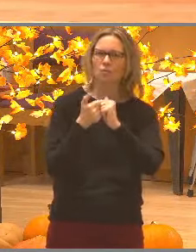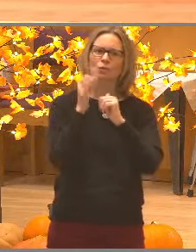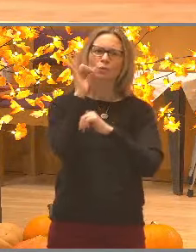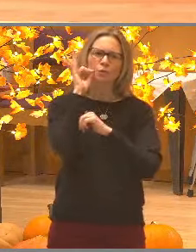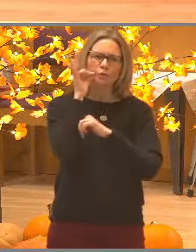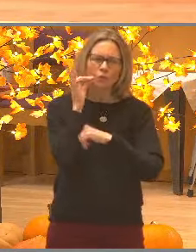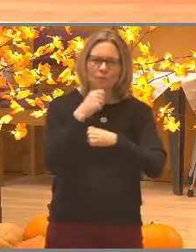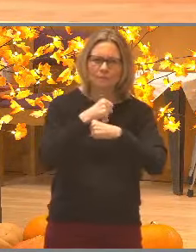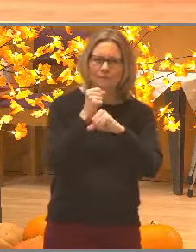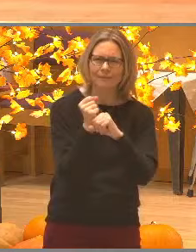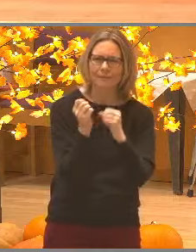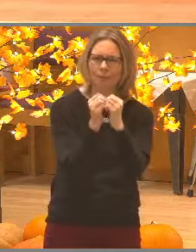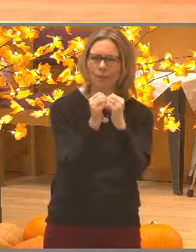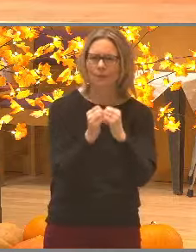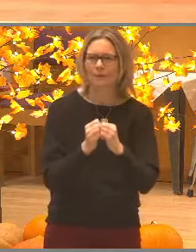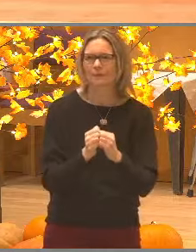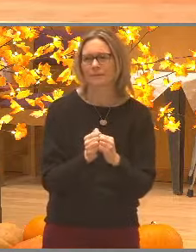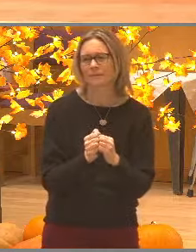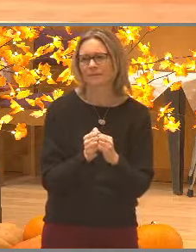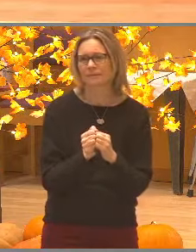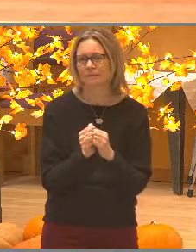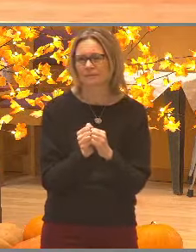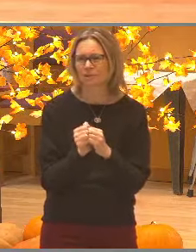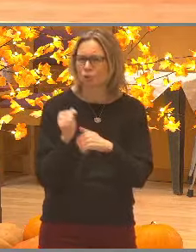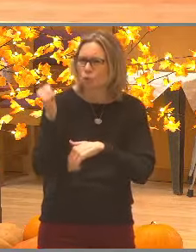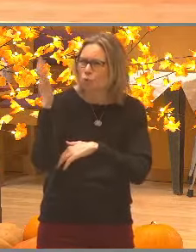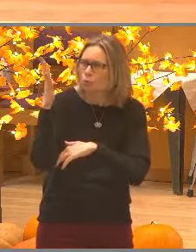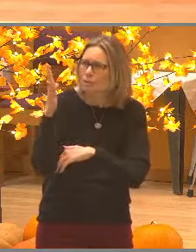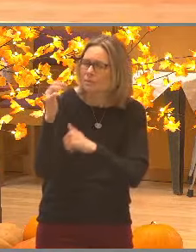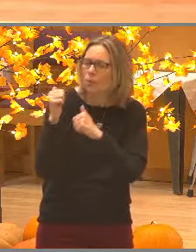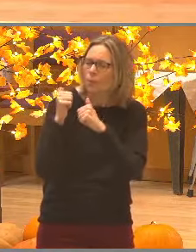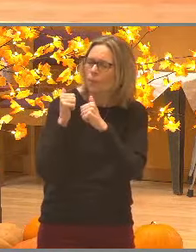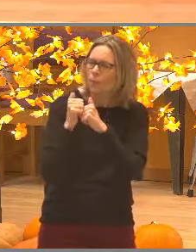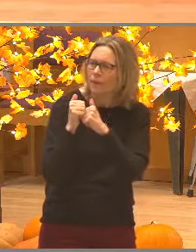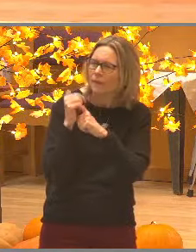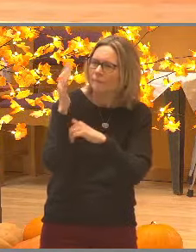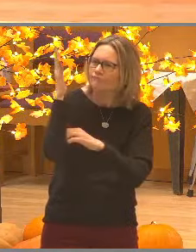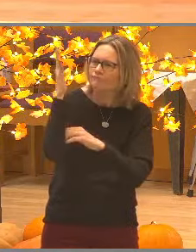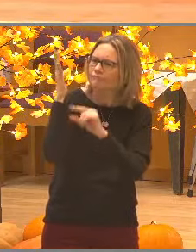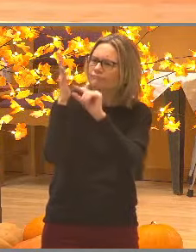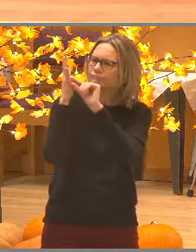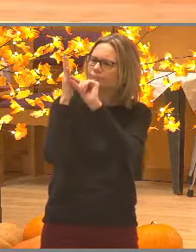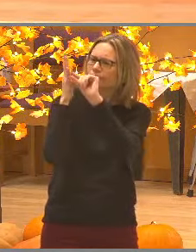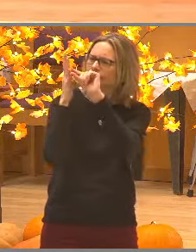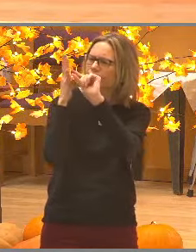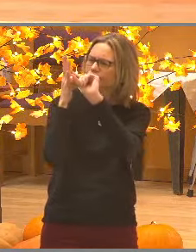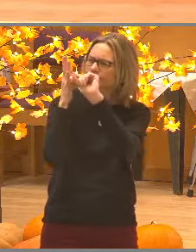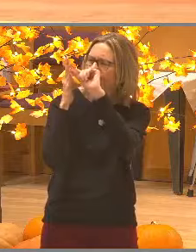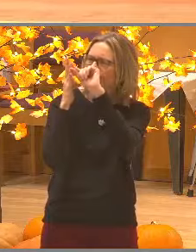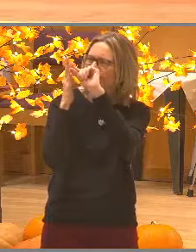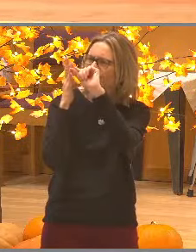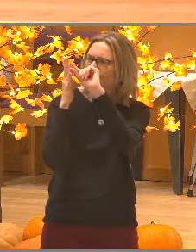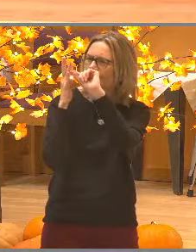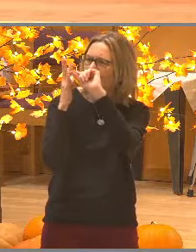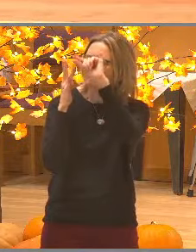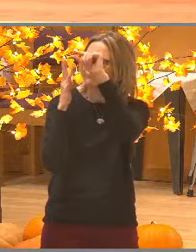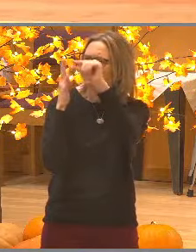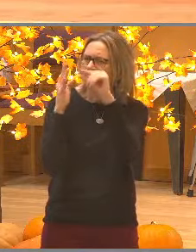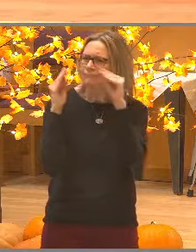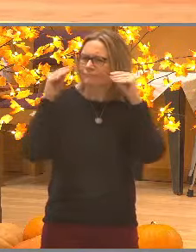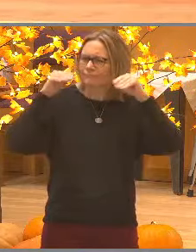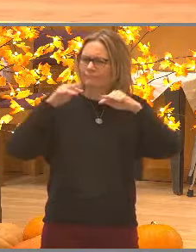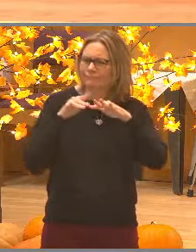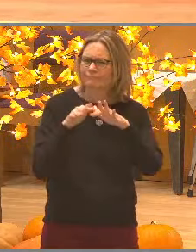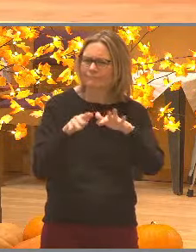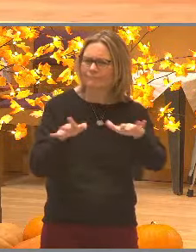more. Trees with their branches extend the arms so that the fruit